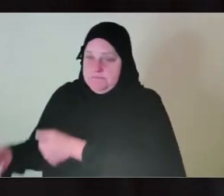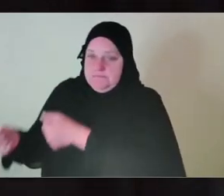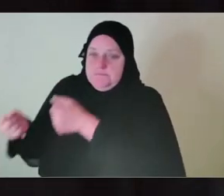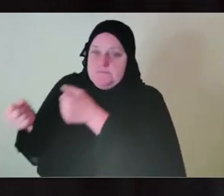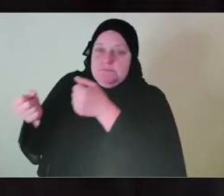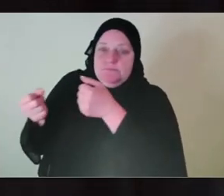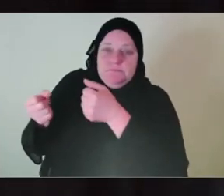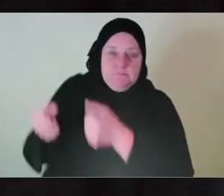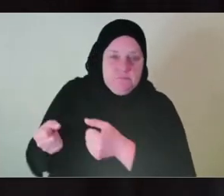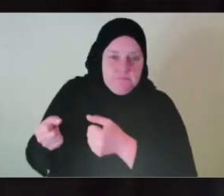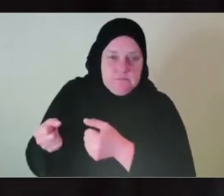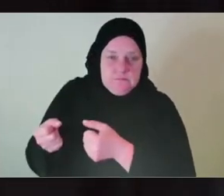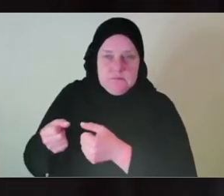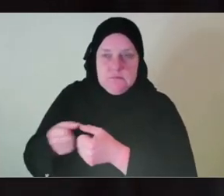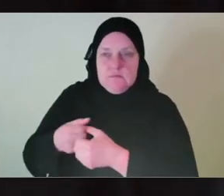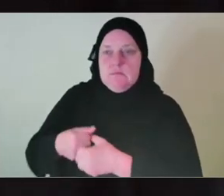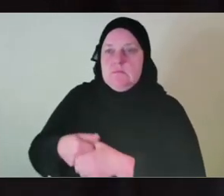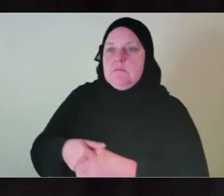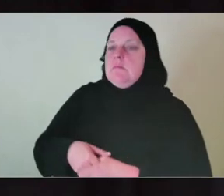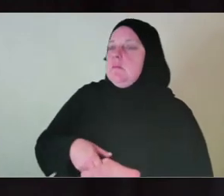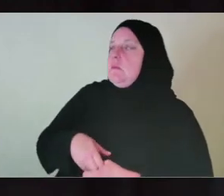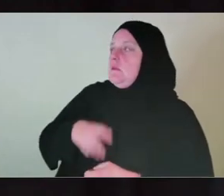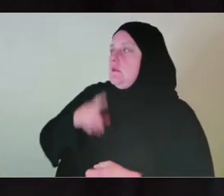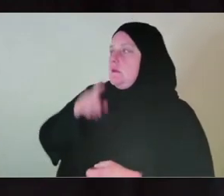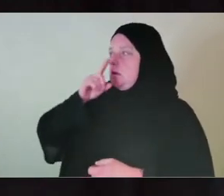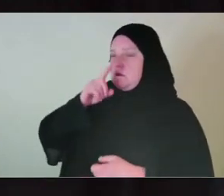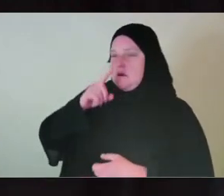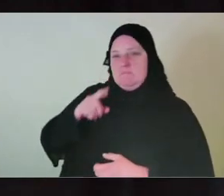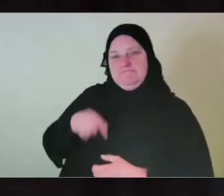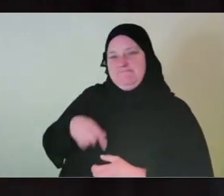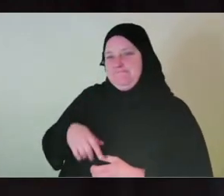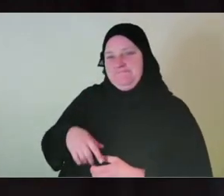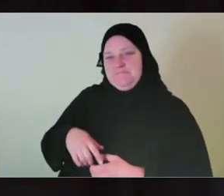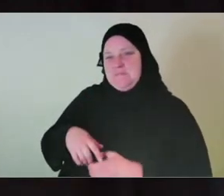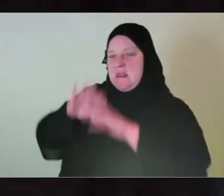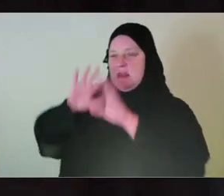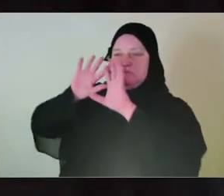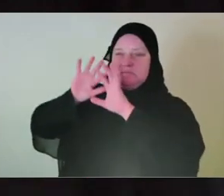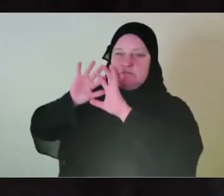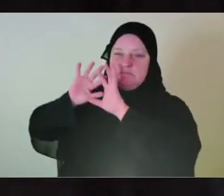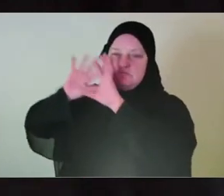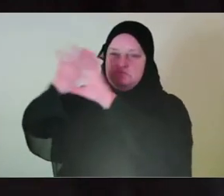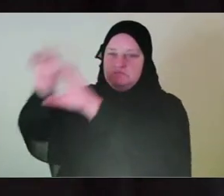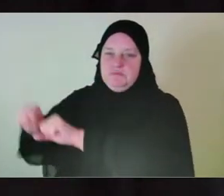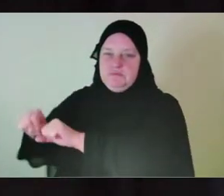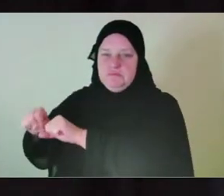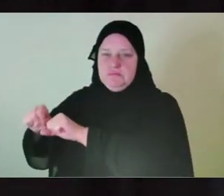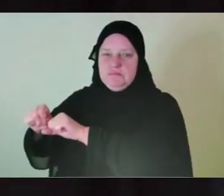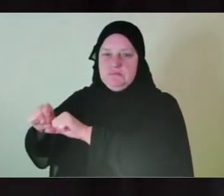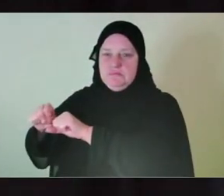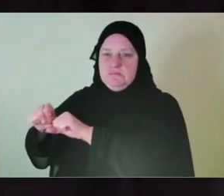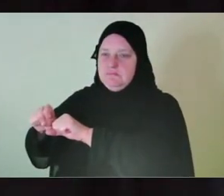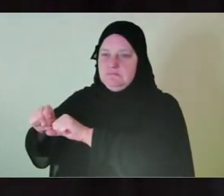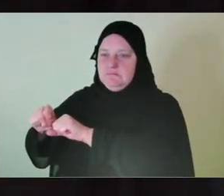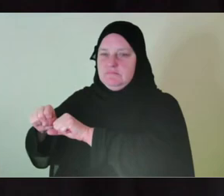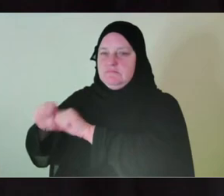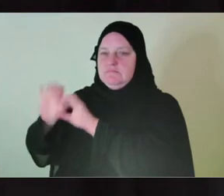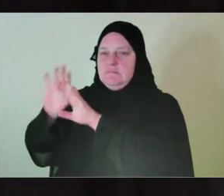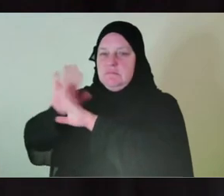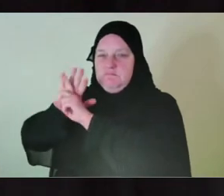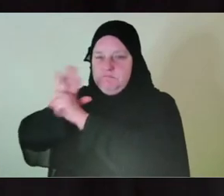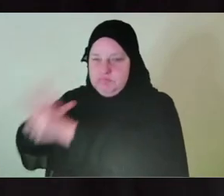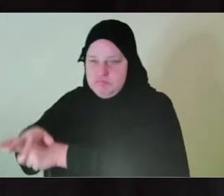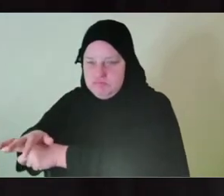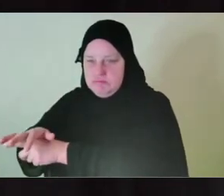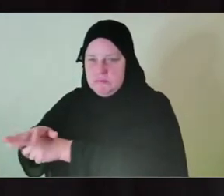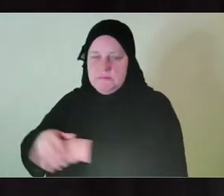And you know the story, I'm not going to narrate it. You will hear this story in the nights of Ashura, in the nights of the 10 nights